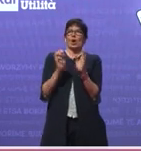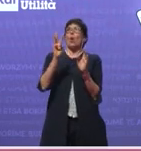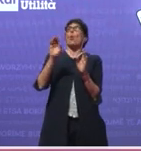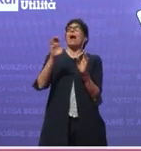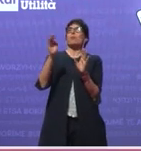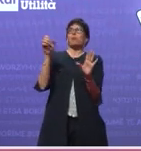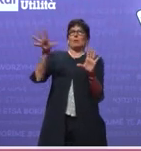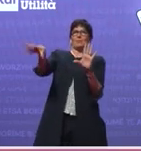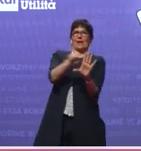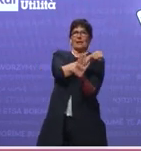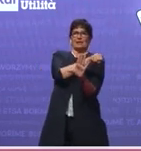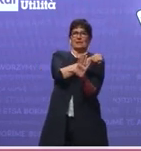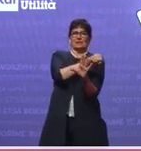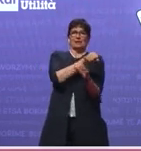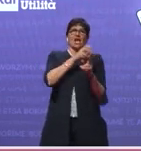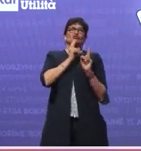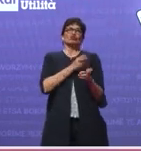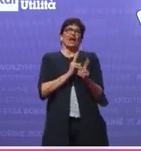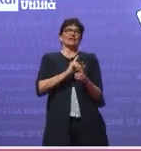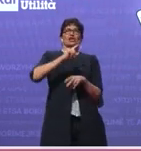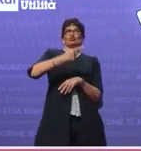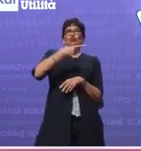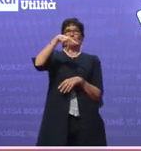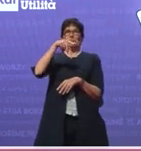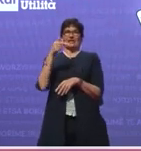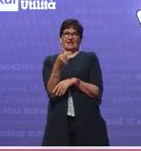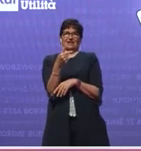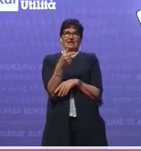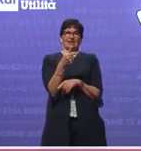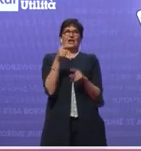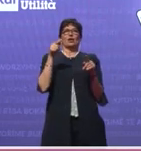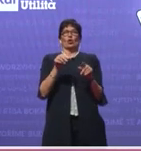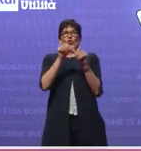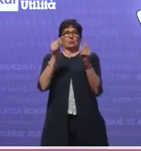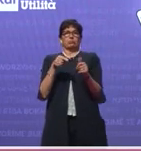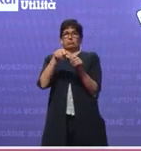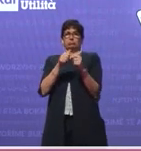ChatGPT with GPT-4, that is a very different approach than what I'm describing.